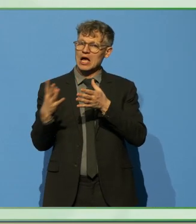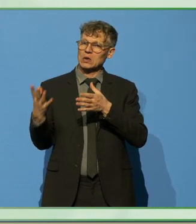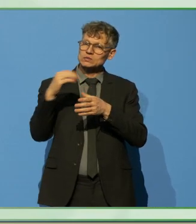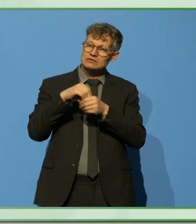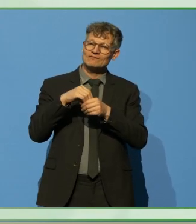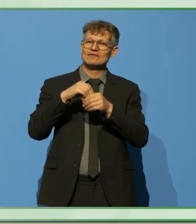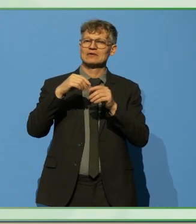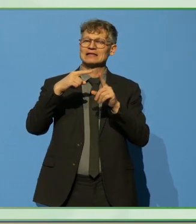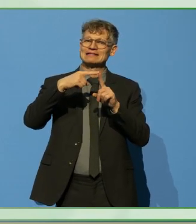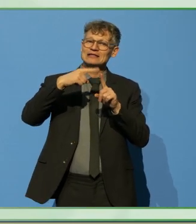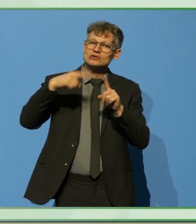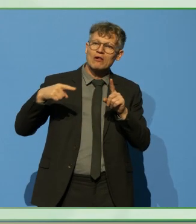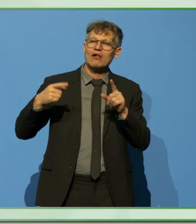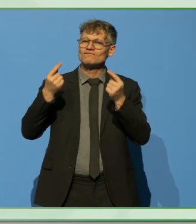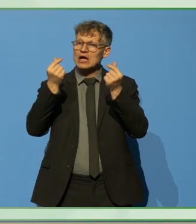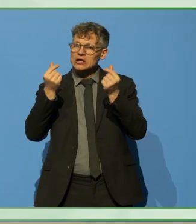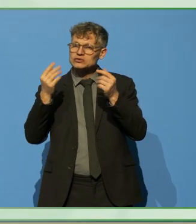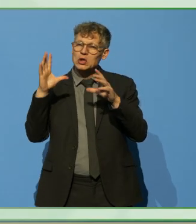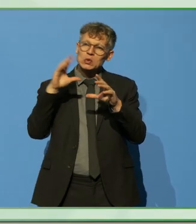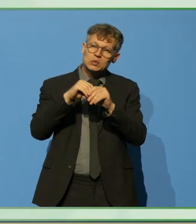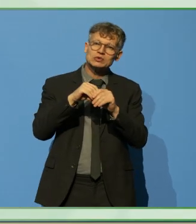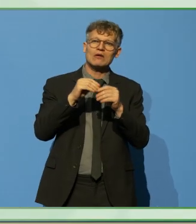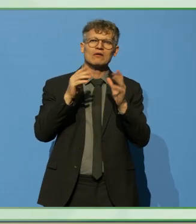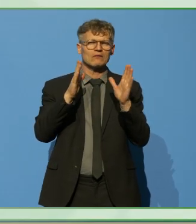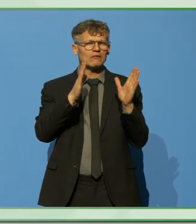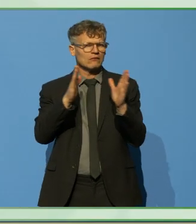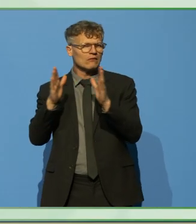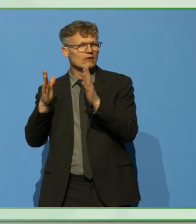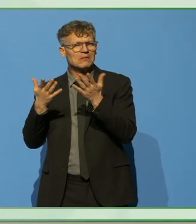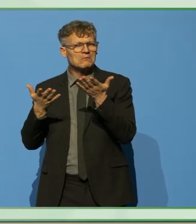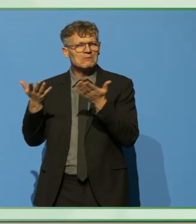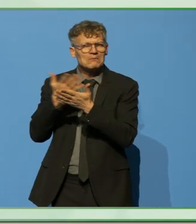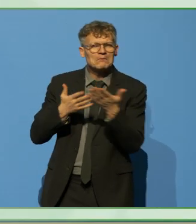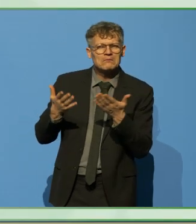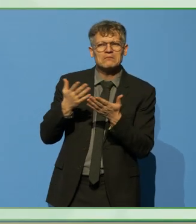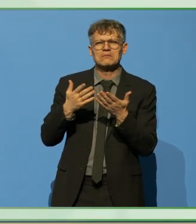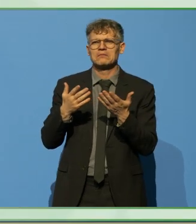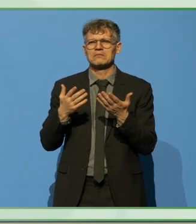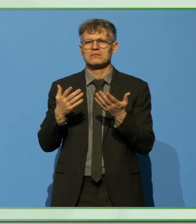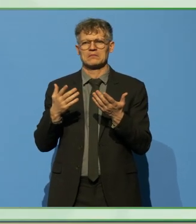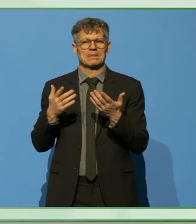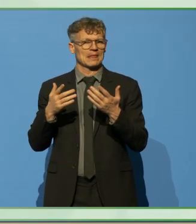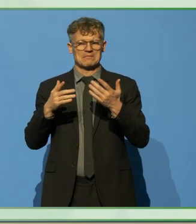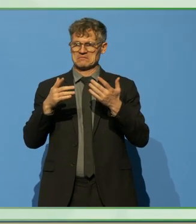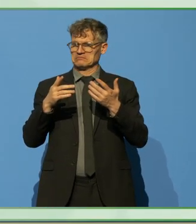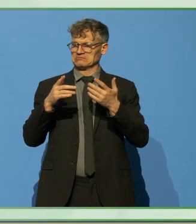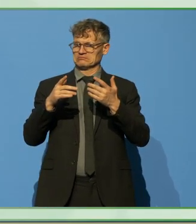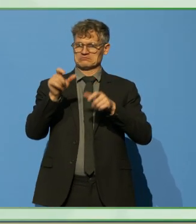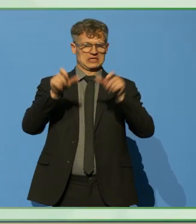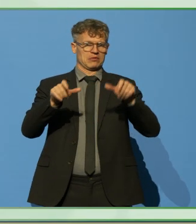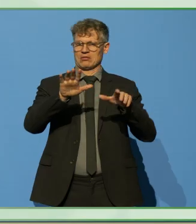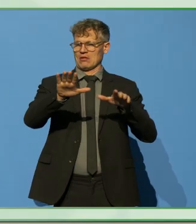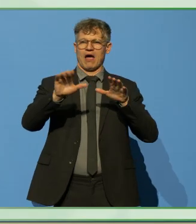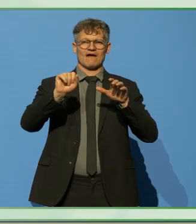financial inclusion gives you a wide spectrum of people who have different barriers actually to participate.